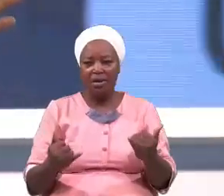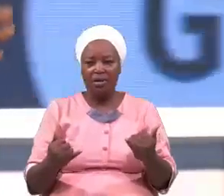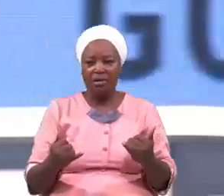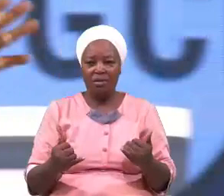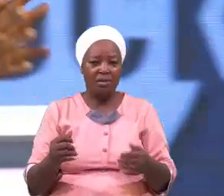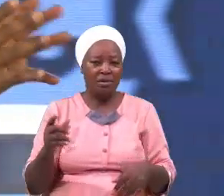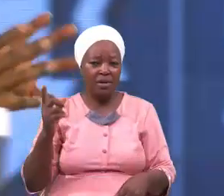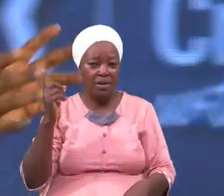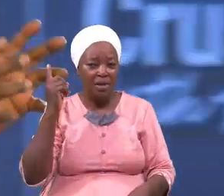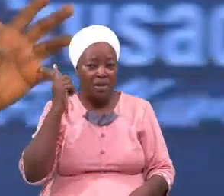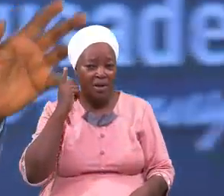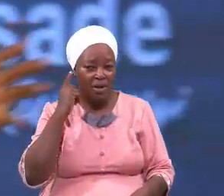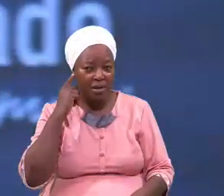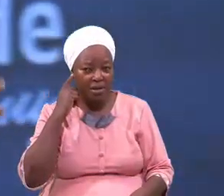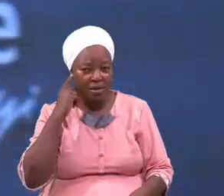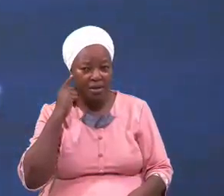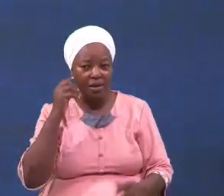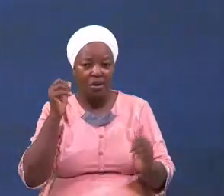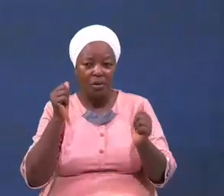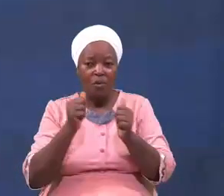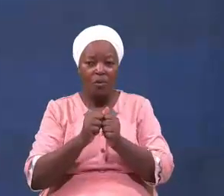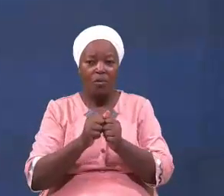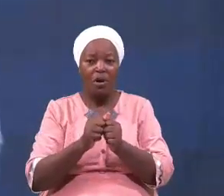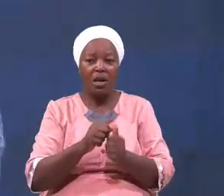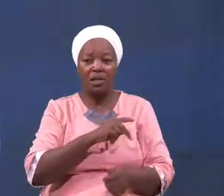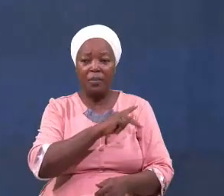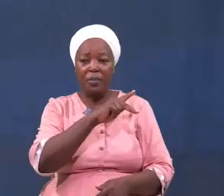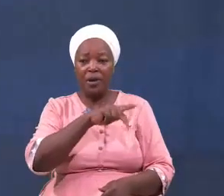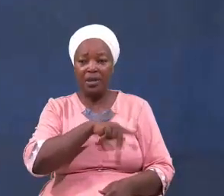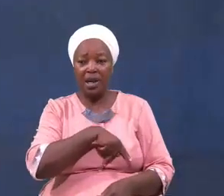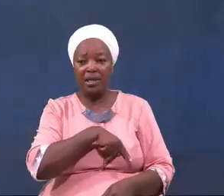hearing with personalization.